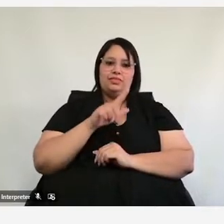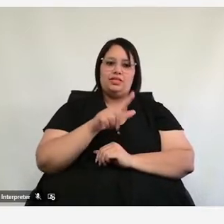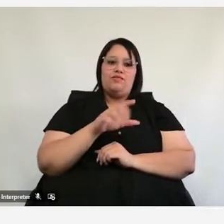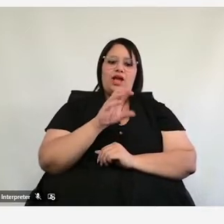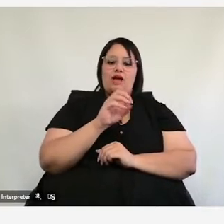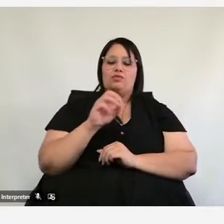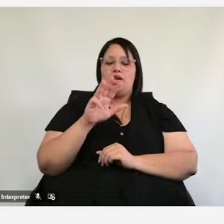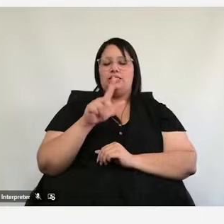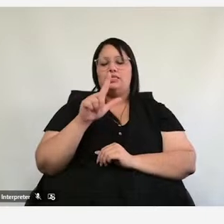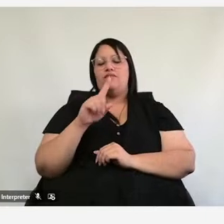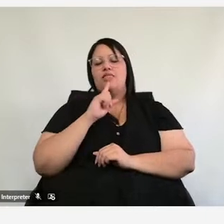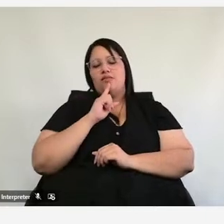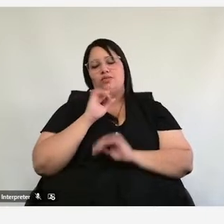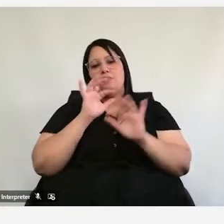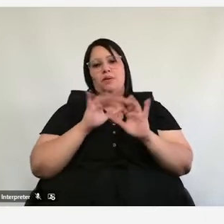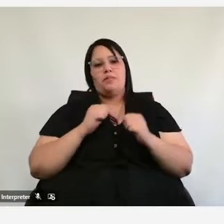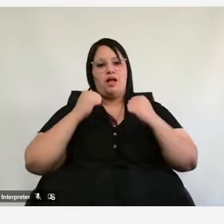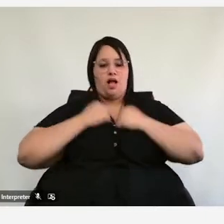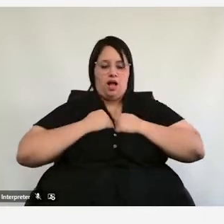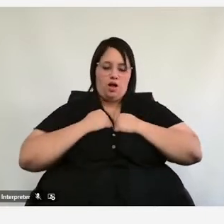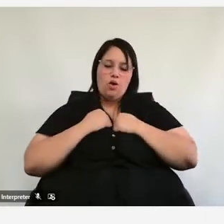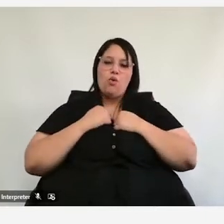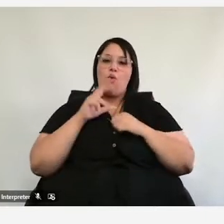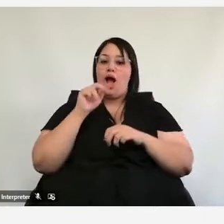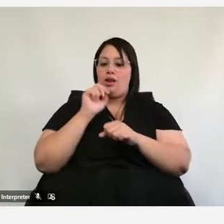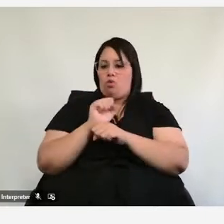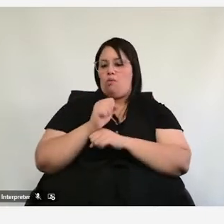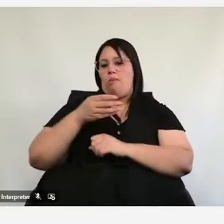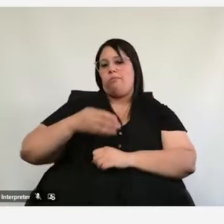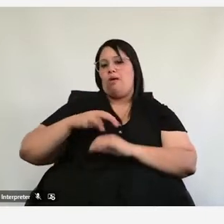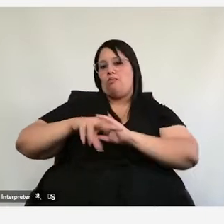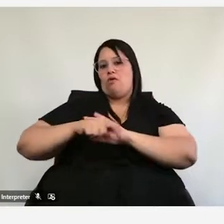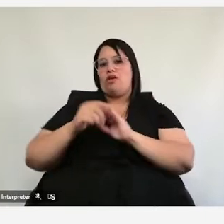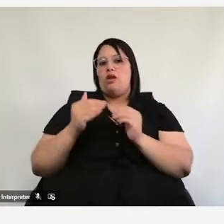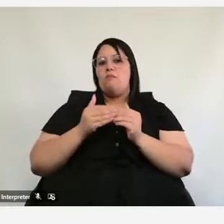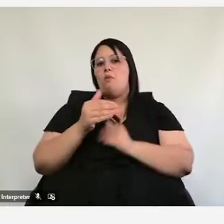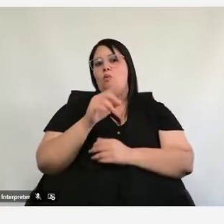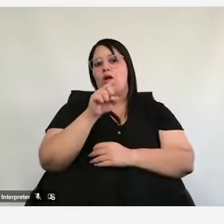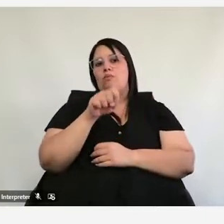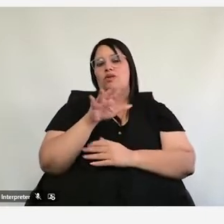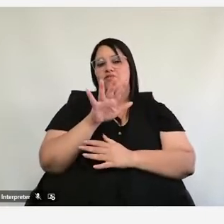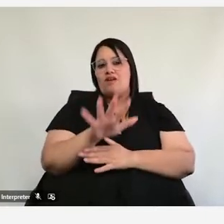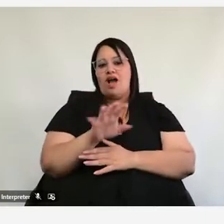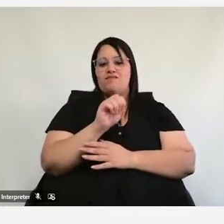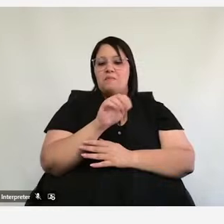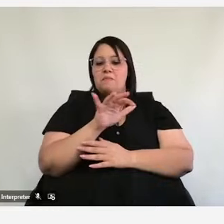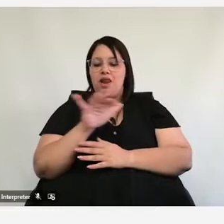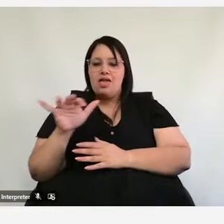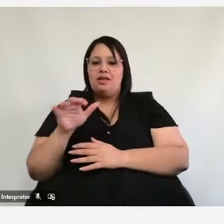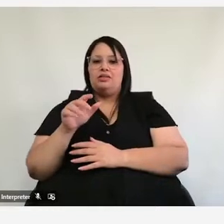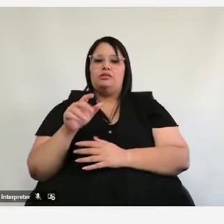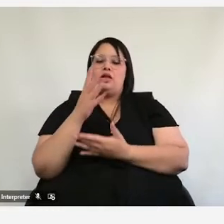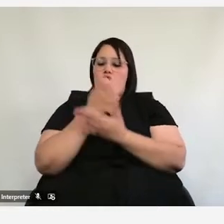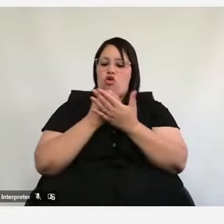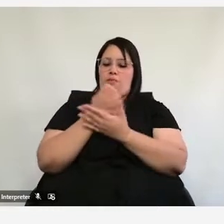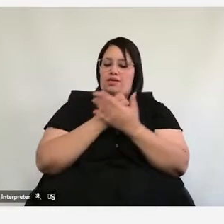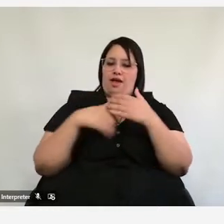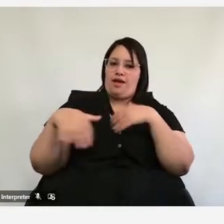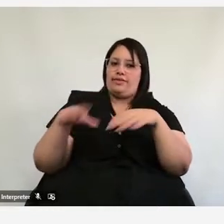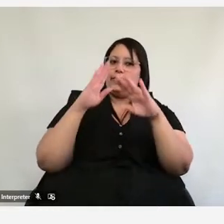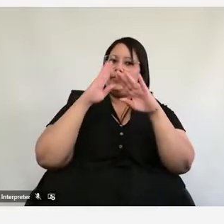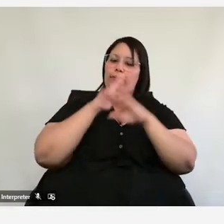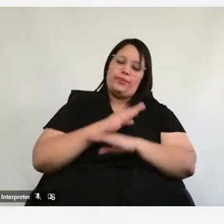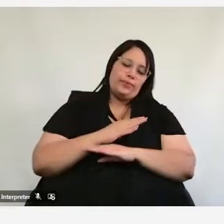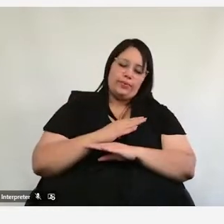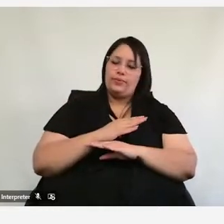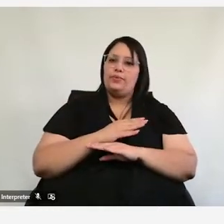797,000 of our people are unemployed in this province, and a further 1.5 million people are not economically active.